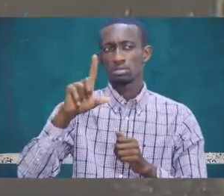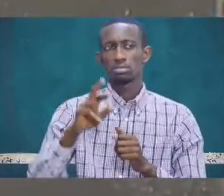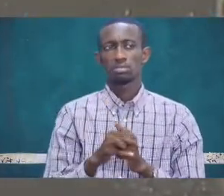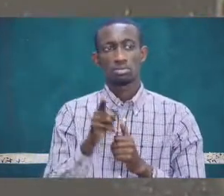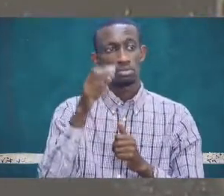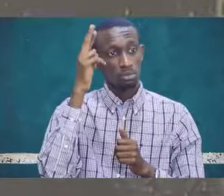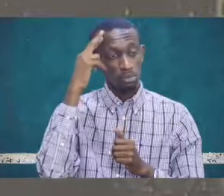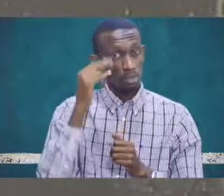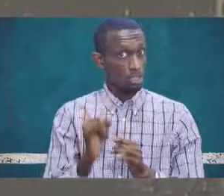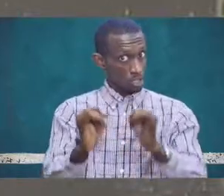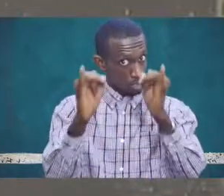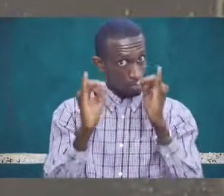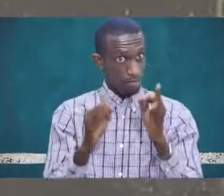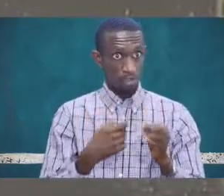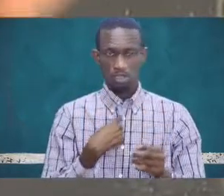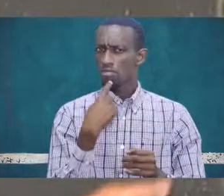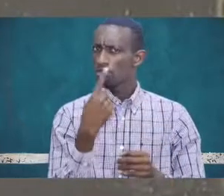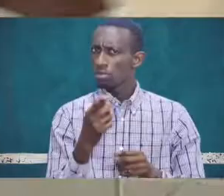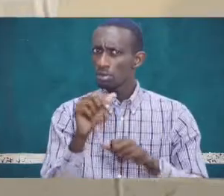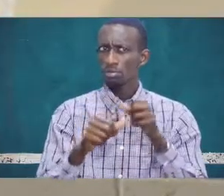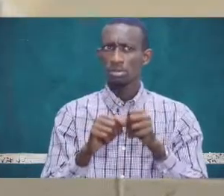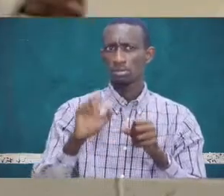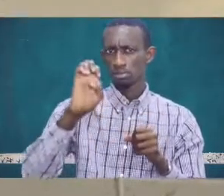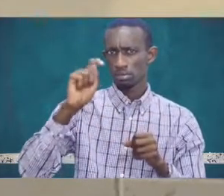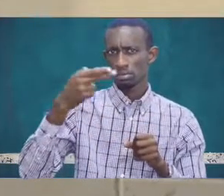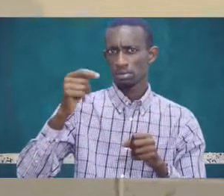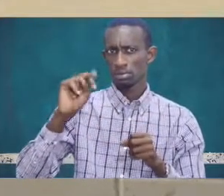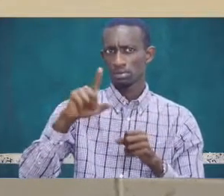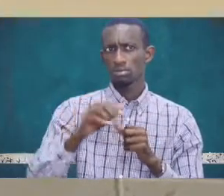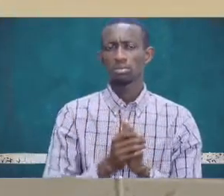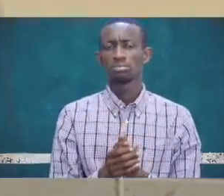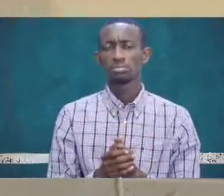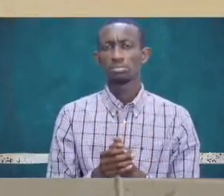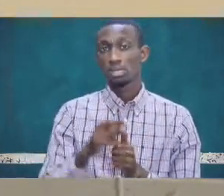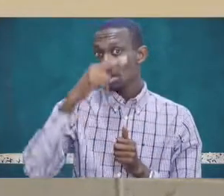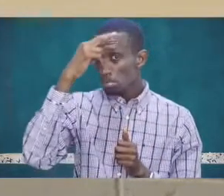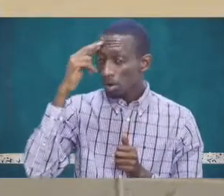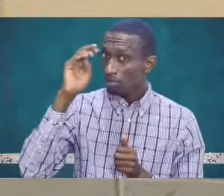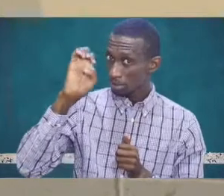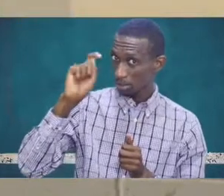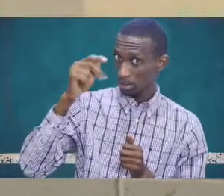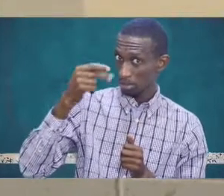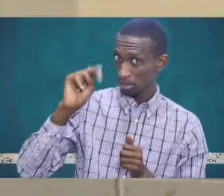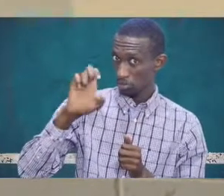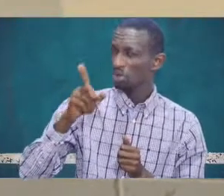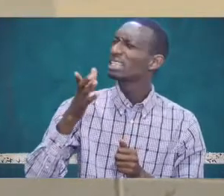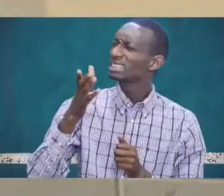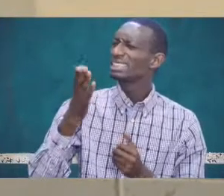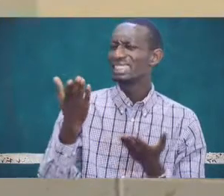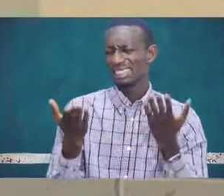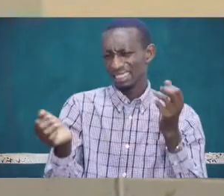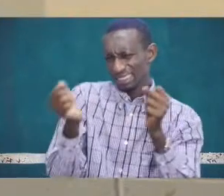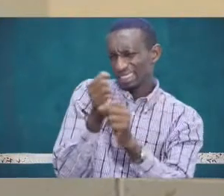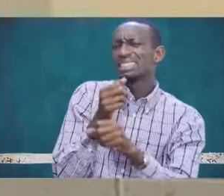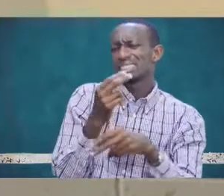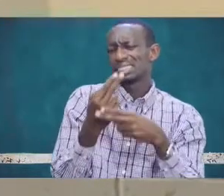ethanol, ethanol is representing all other alcohols. So plus the carboxylic acid.